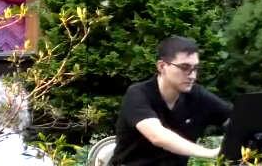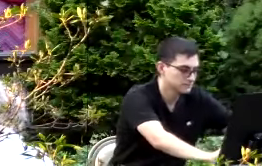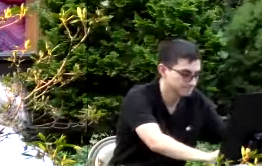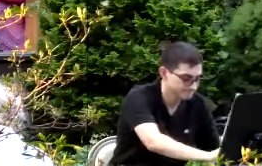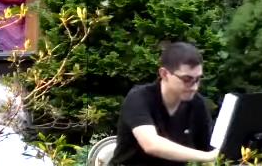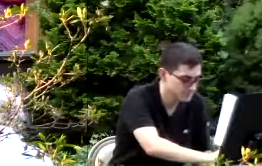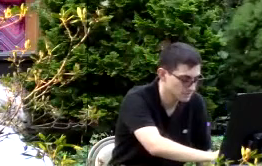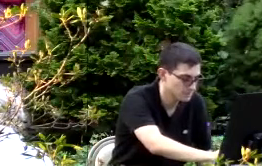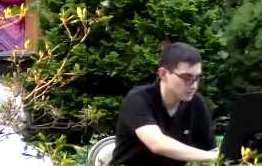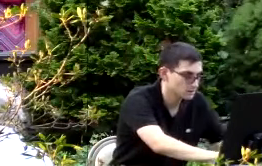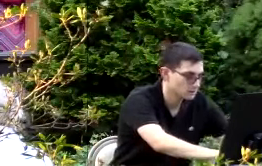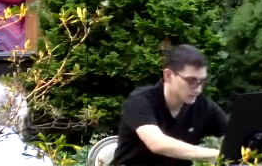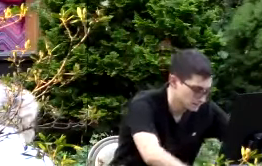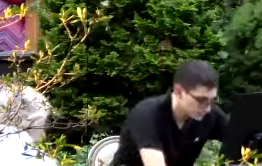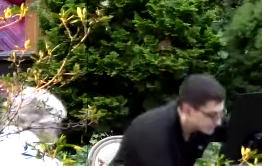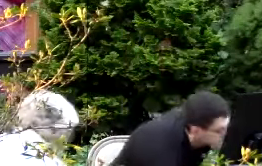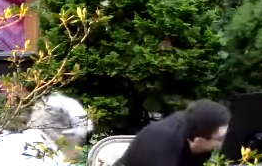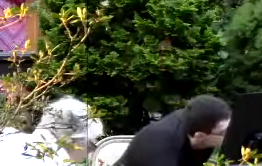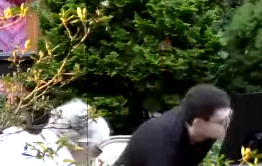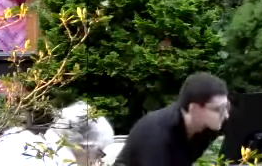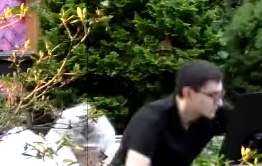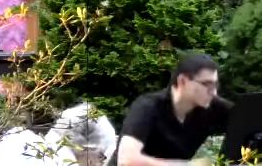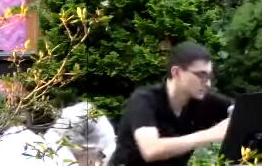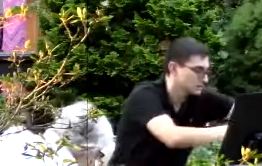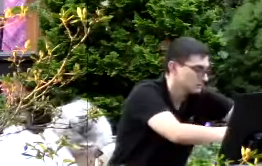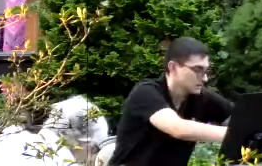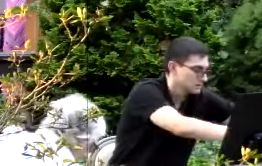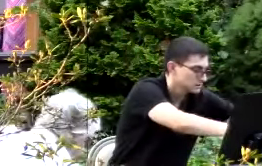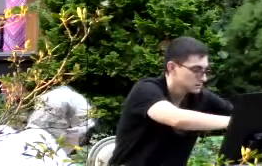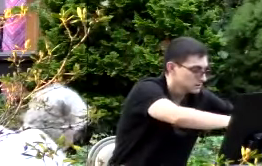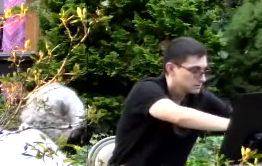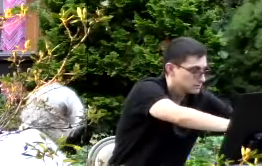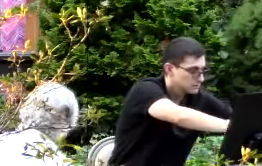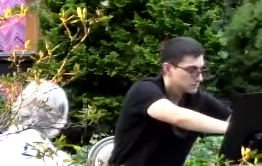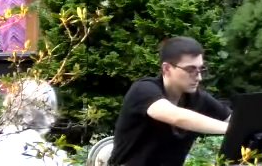hallelujah, hallelujah, hallelujah, hallelujah, hallelujah, hallelujah, hallelujah, hallelujah,